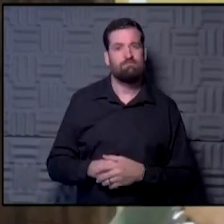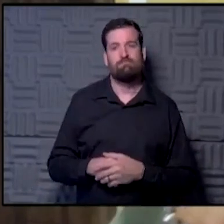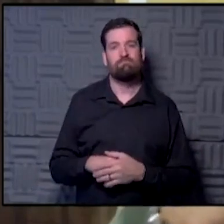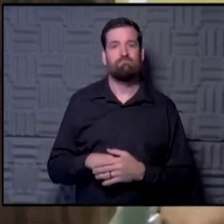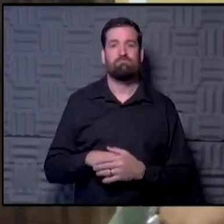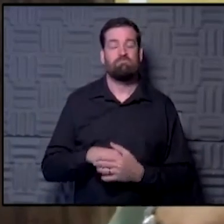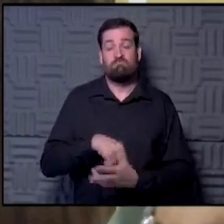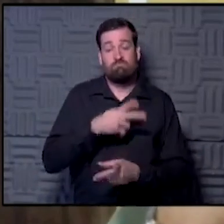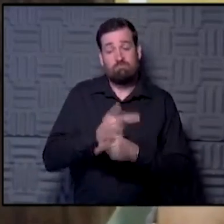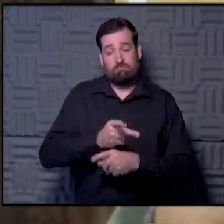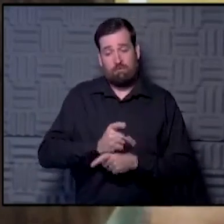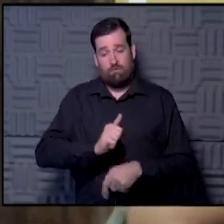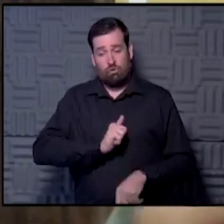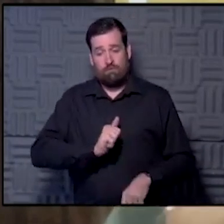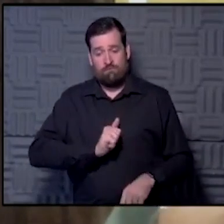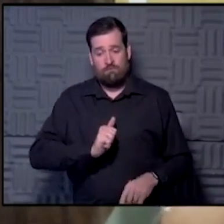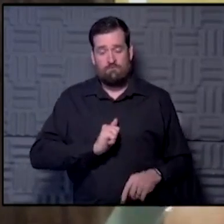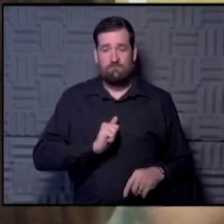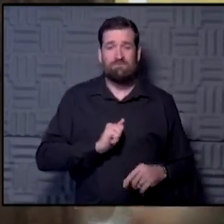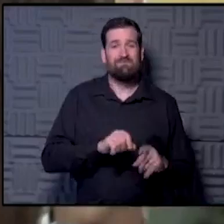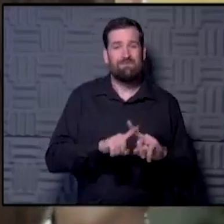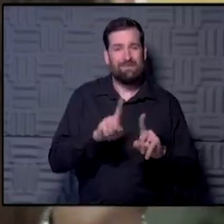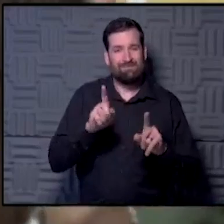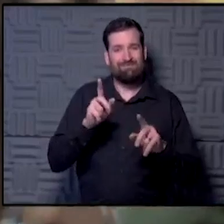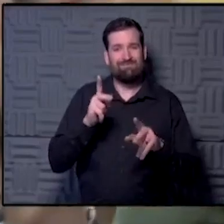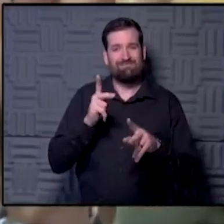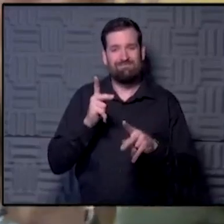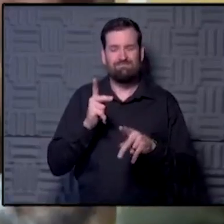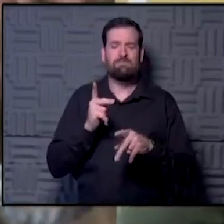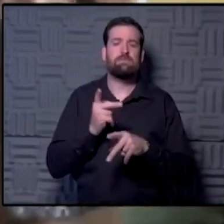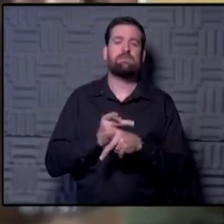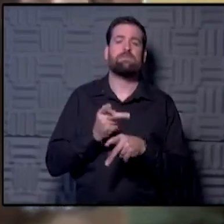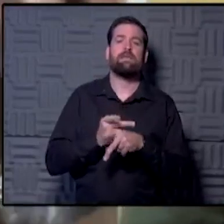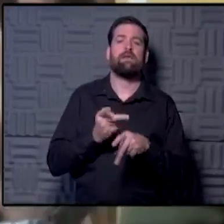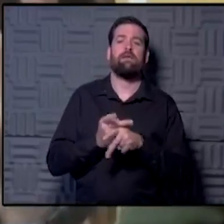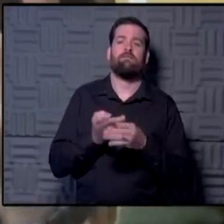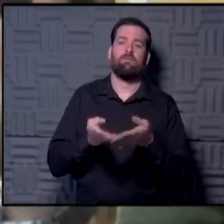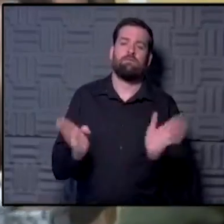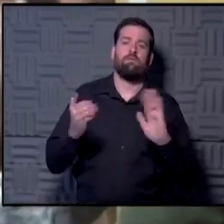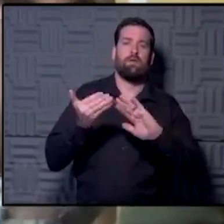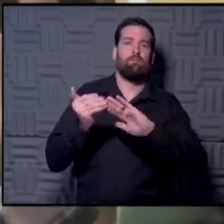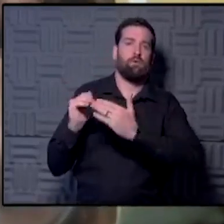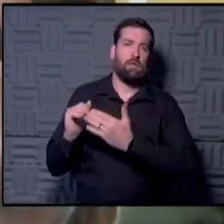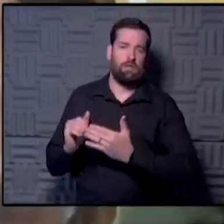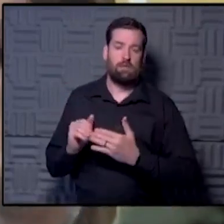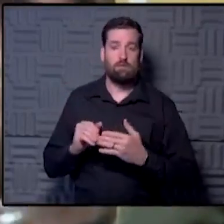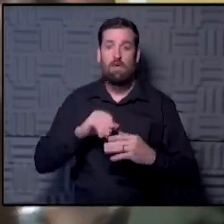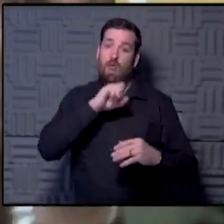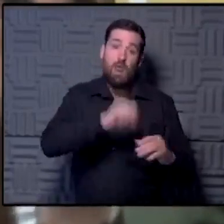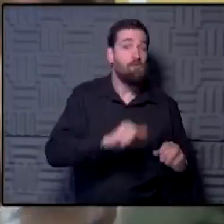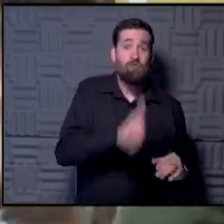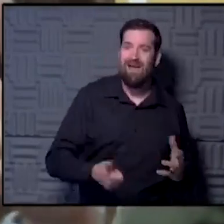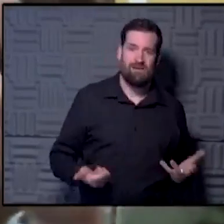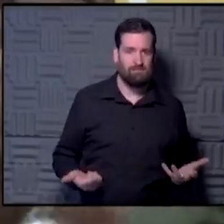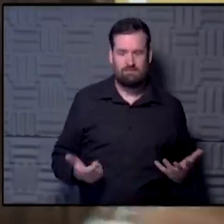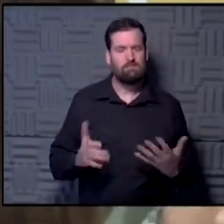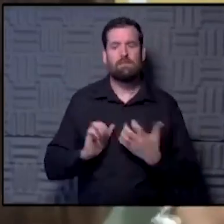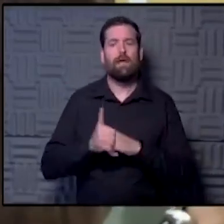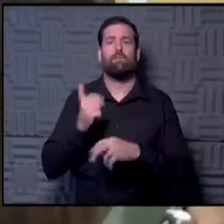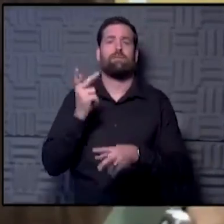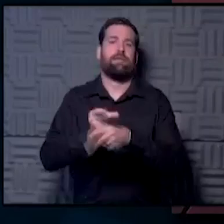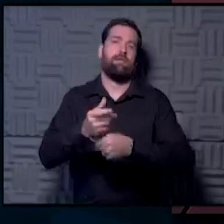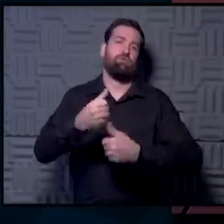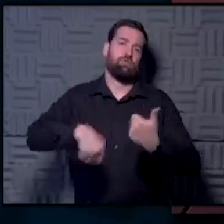taking care of ourselves? But also the broader question is, how do we take care of our community? Whether we love them or not, how are we taking care of each